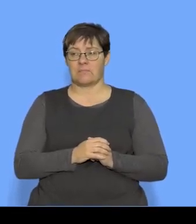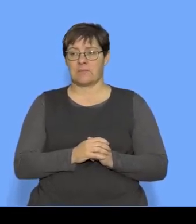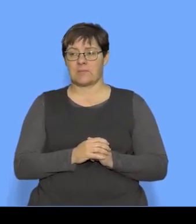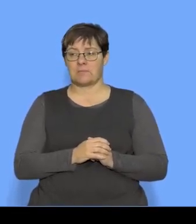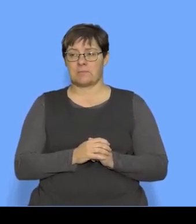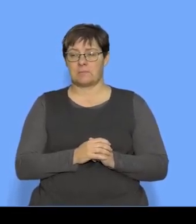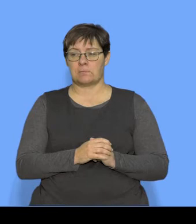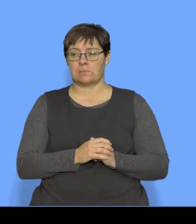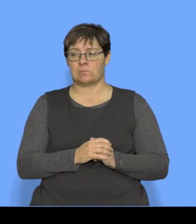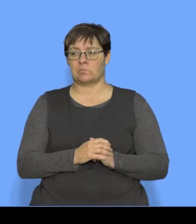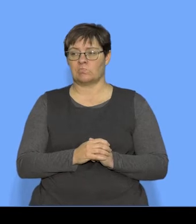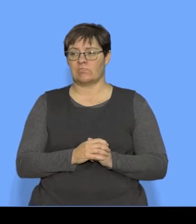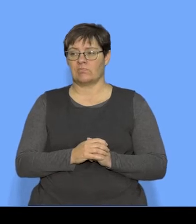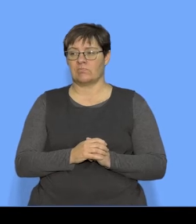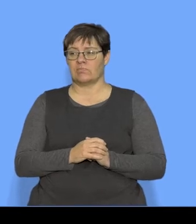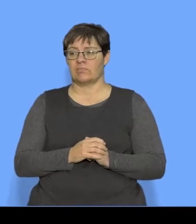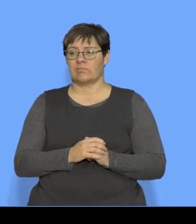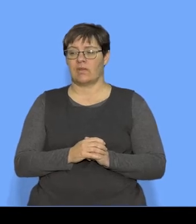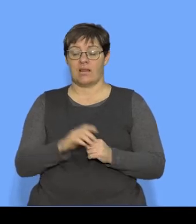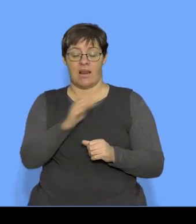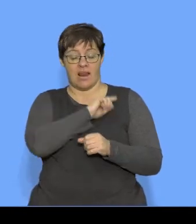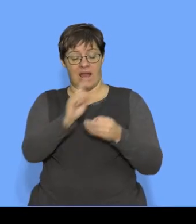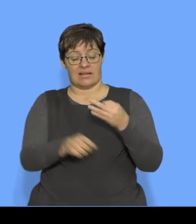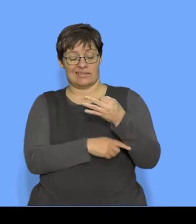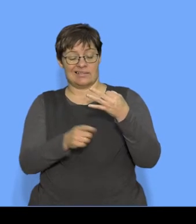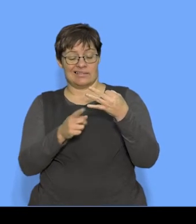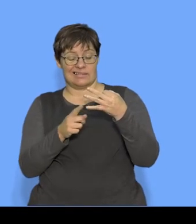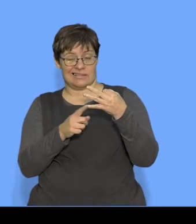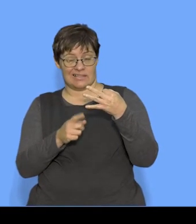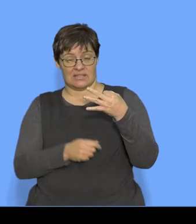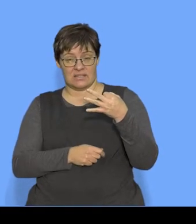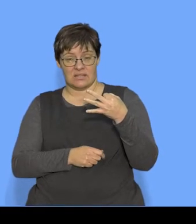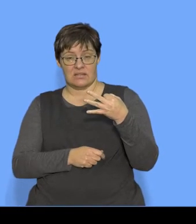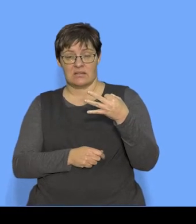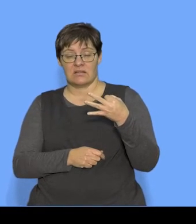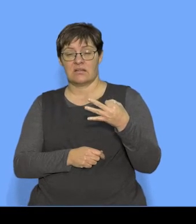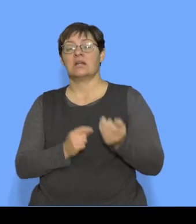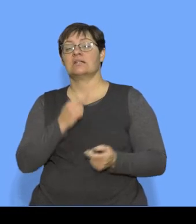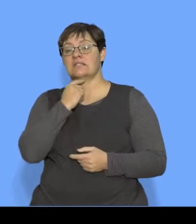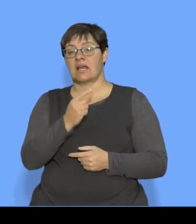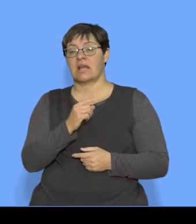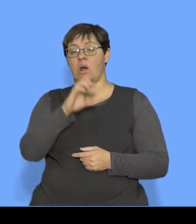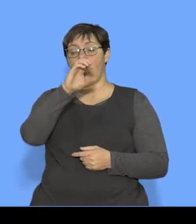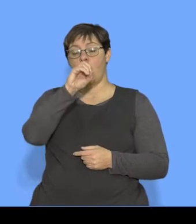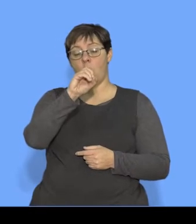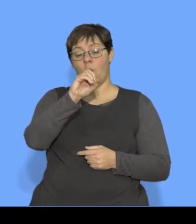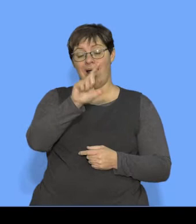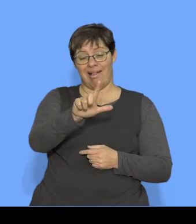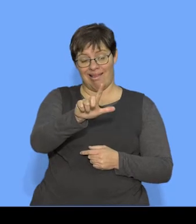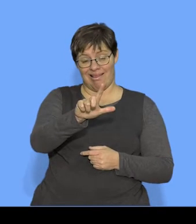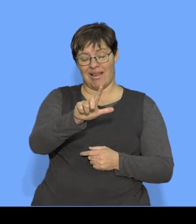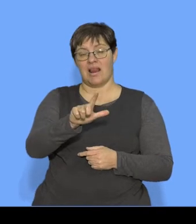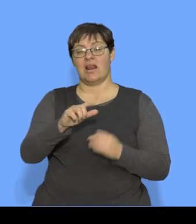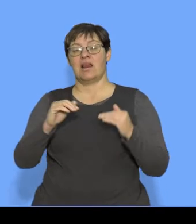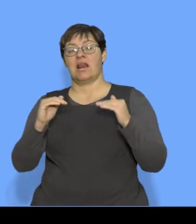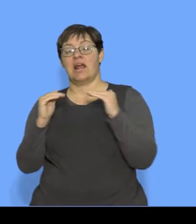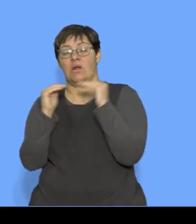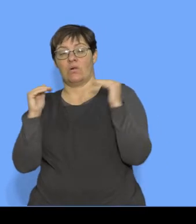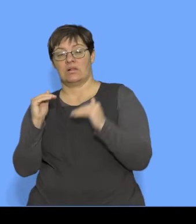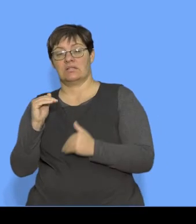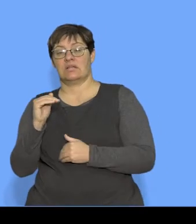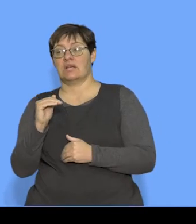OP is common. And then the last thing that we want is to say OL is equals